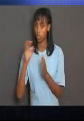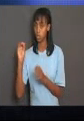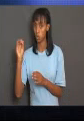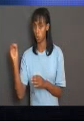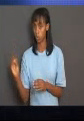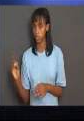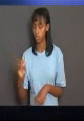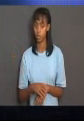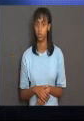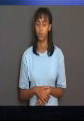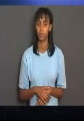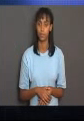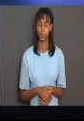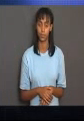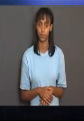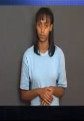11.0%.